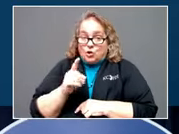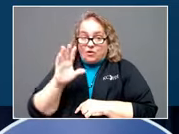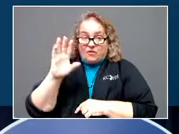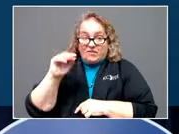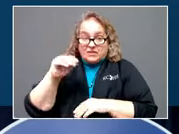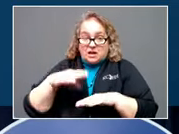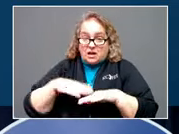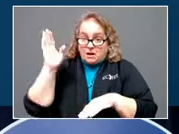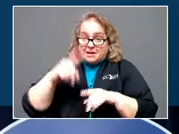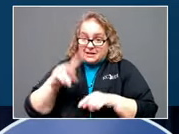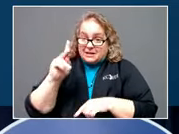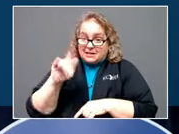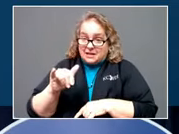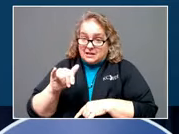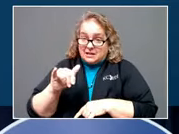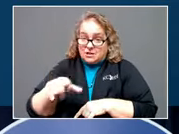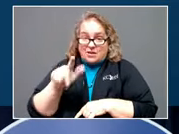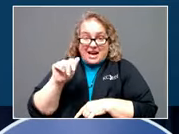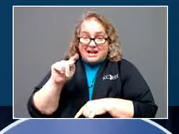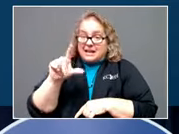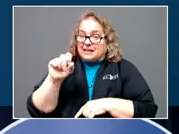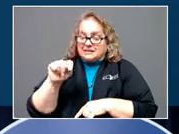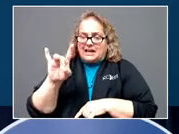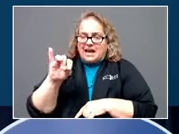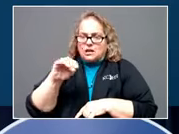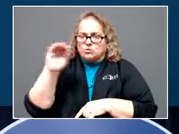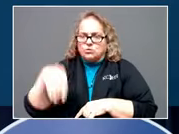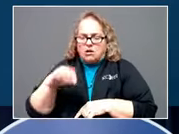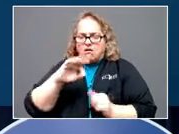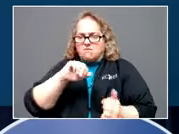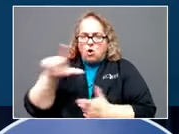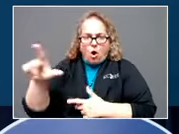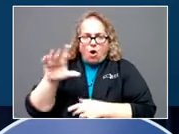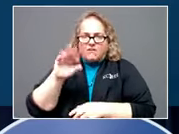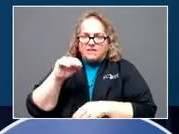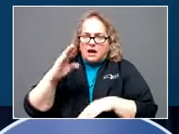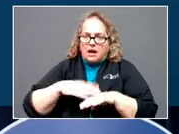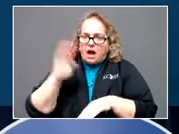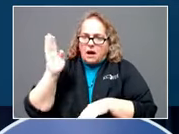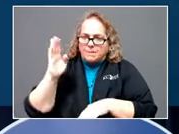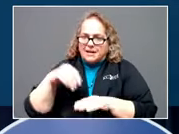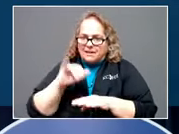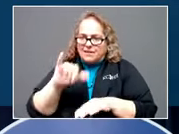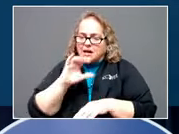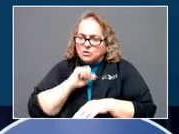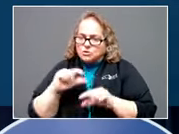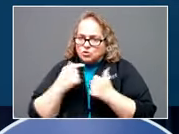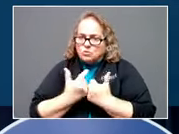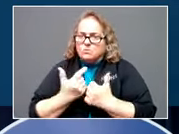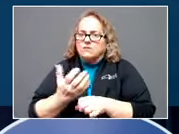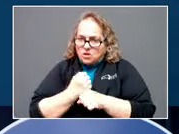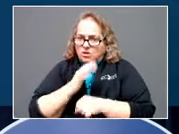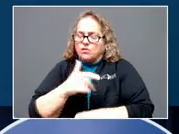Kentucky, at least 80% of every individual in that age group has gotten vaccinated.